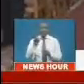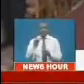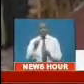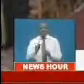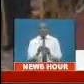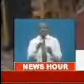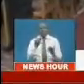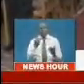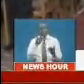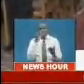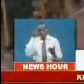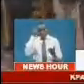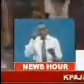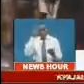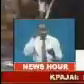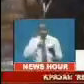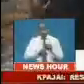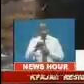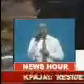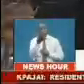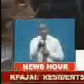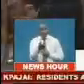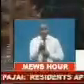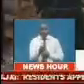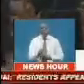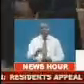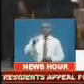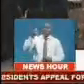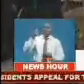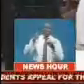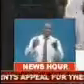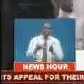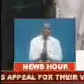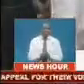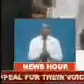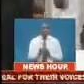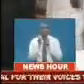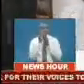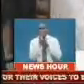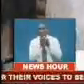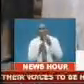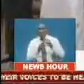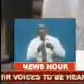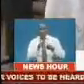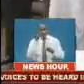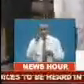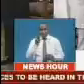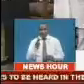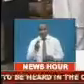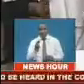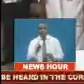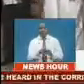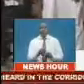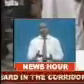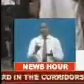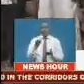significant reasons. He was born and raised here in Isiakwa. With humble beginnings, the Reverend Minister was